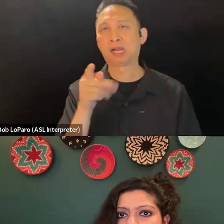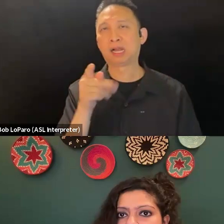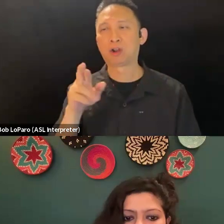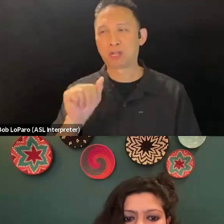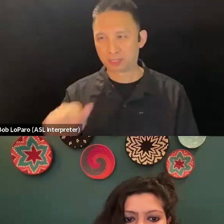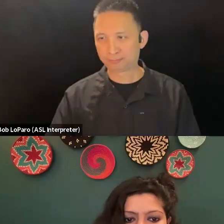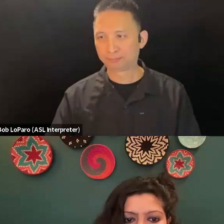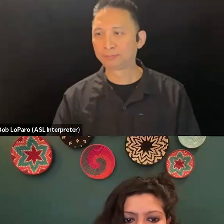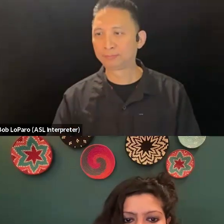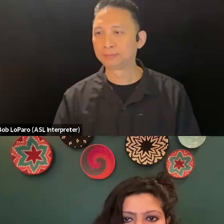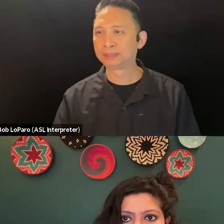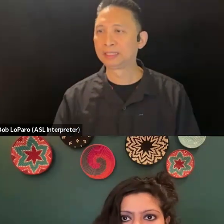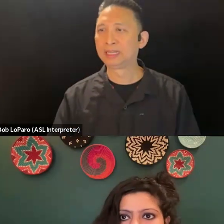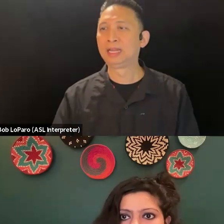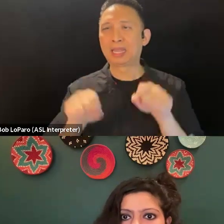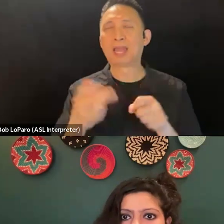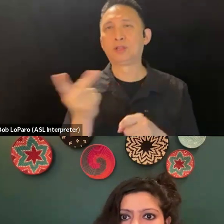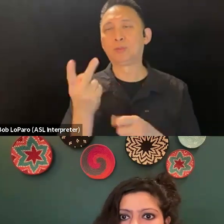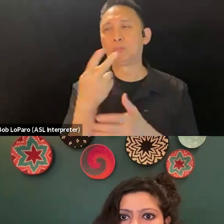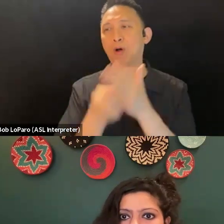Cool. Same,